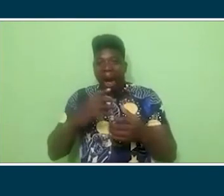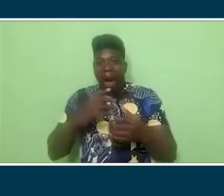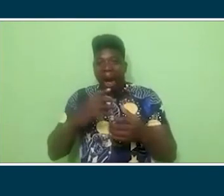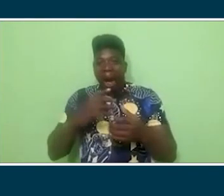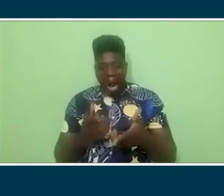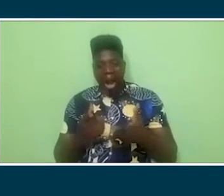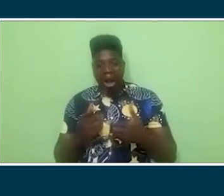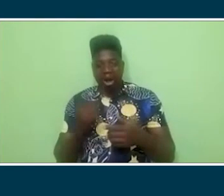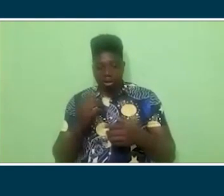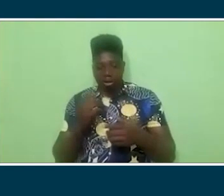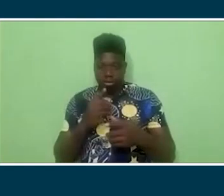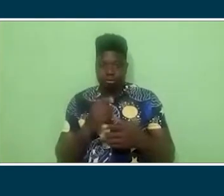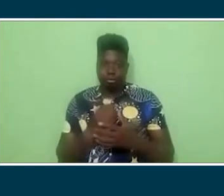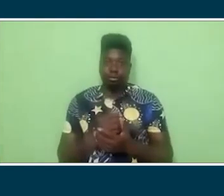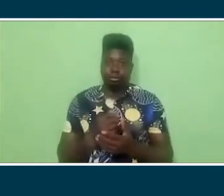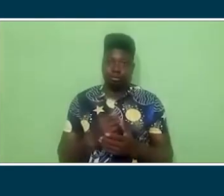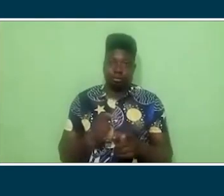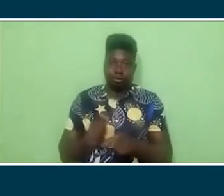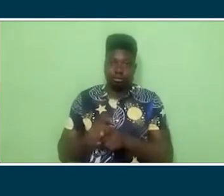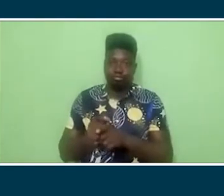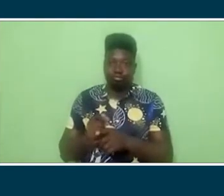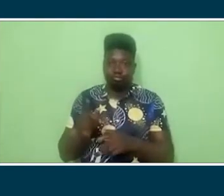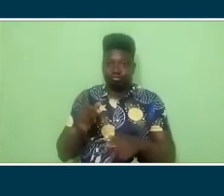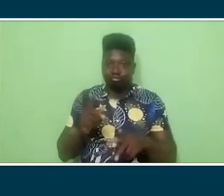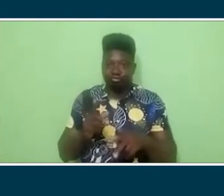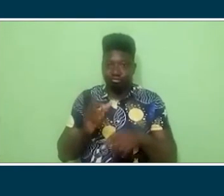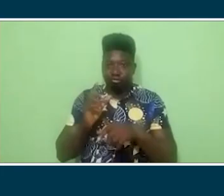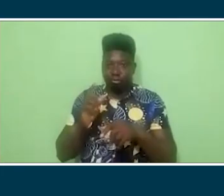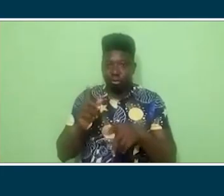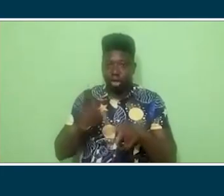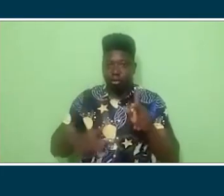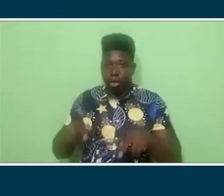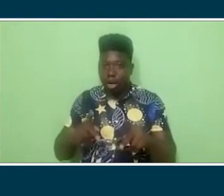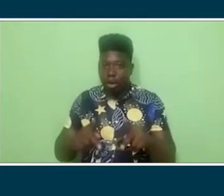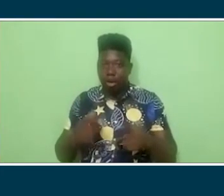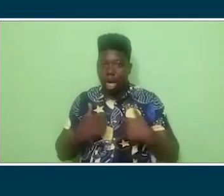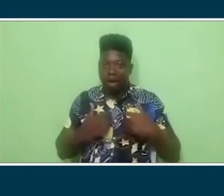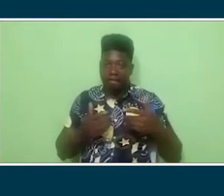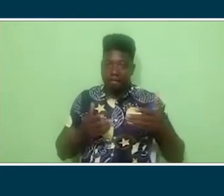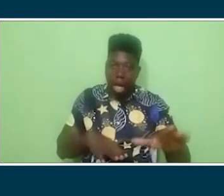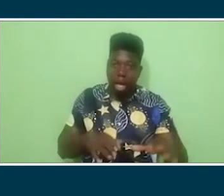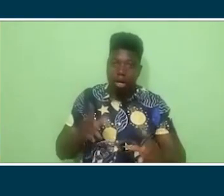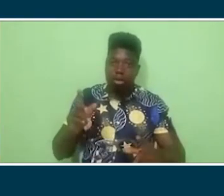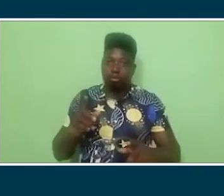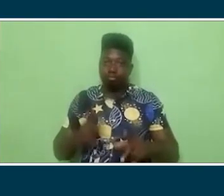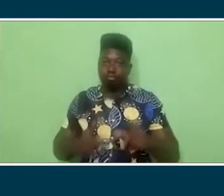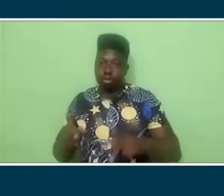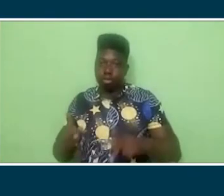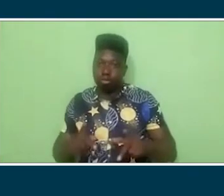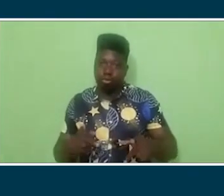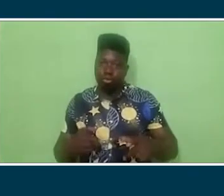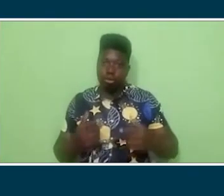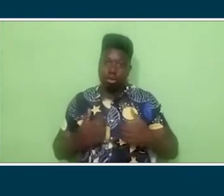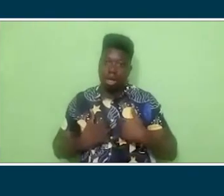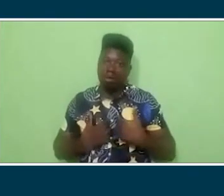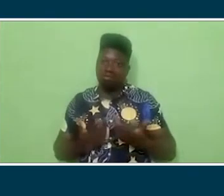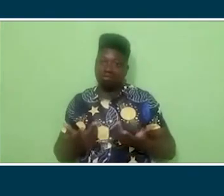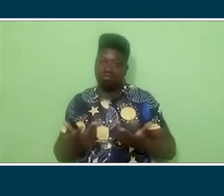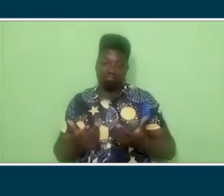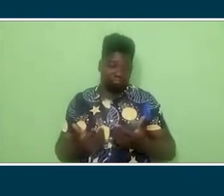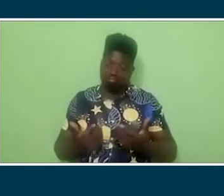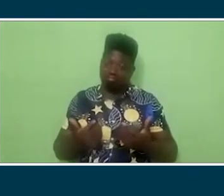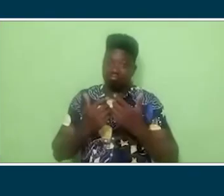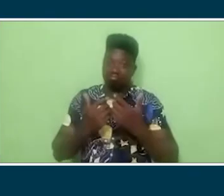cancel culture. Like people have died because of it. People have lost their homes, have lost their livelihoods. There's